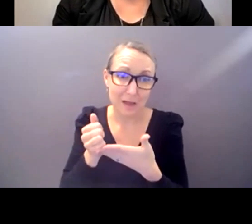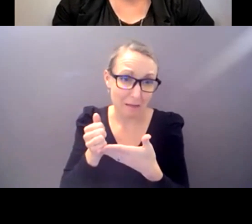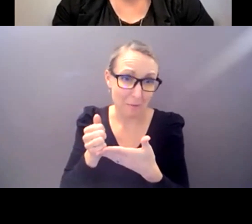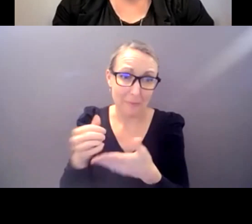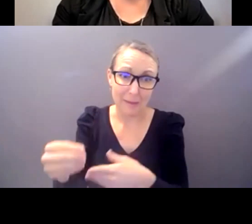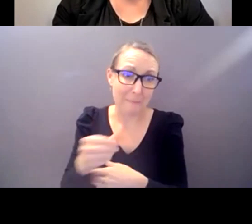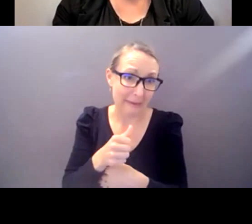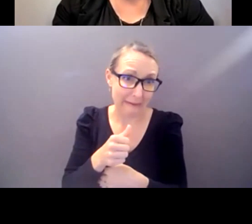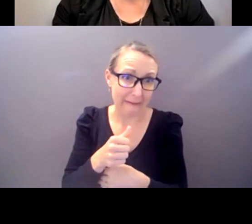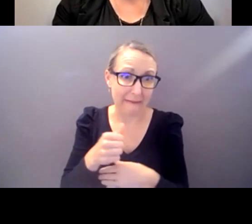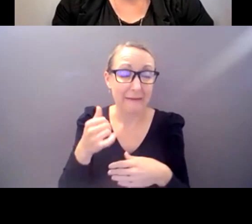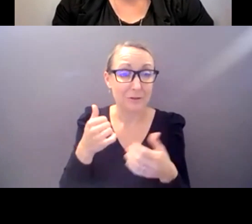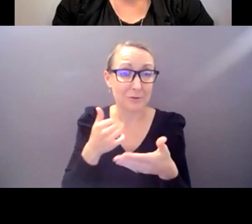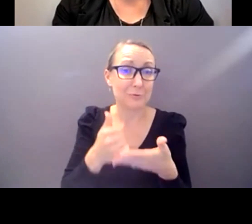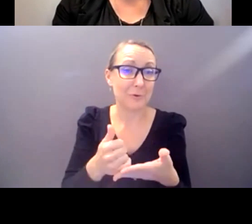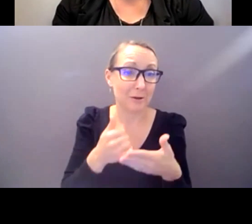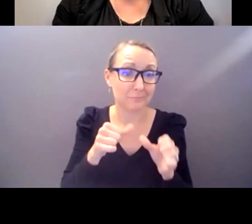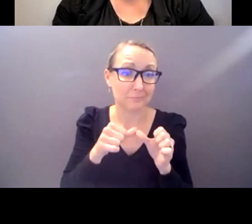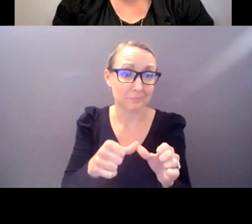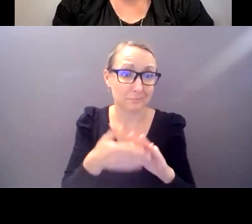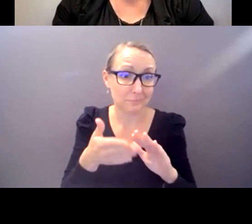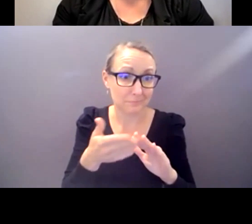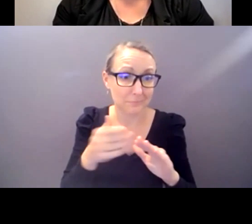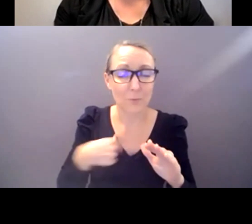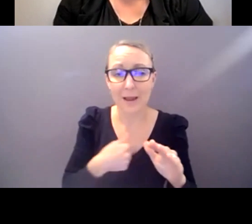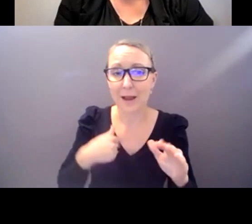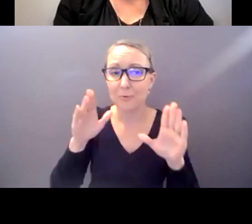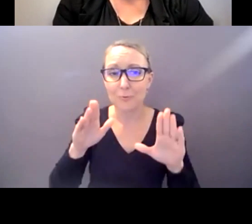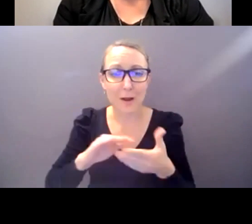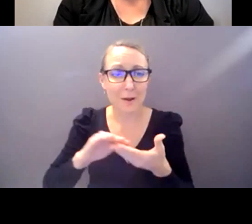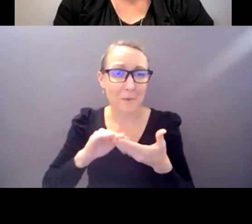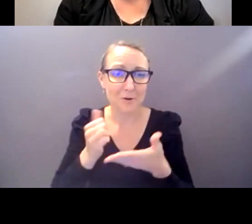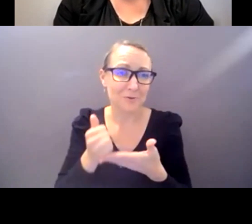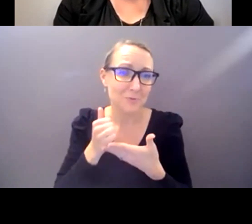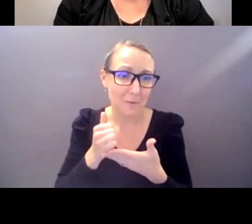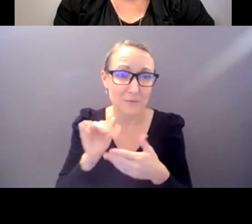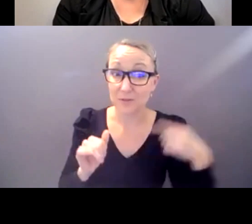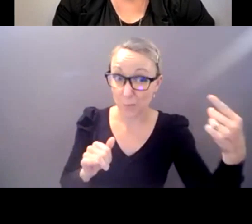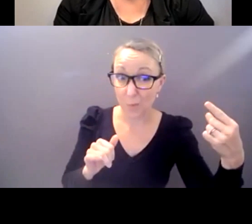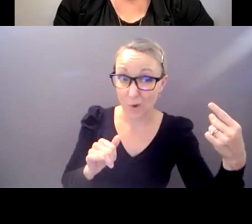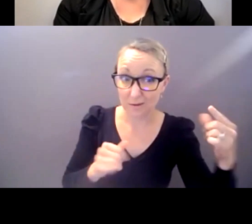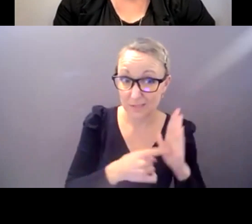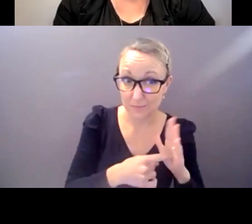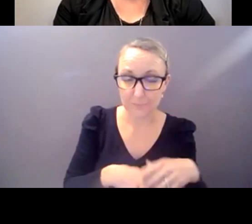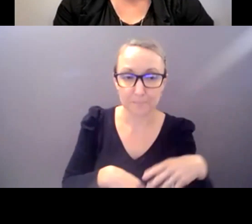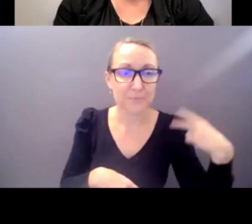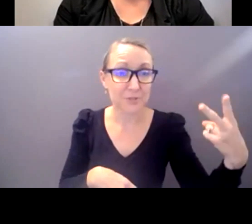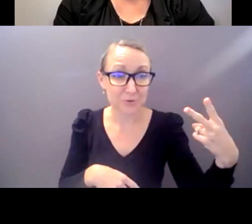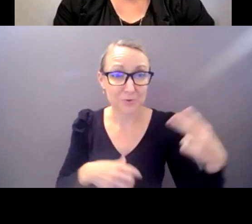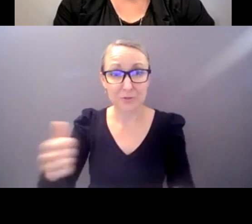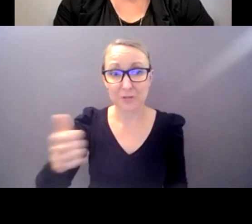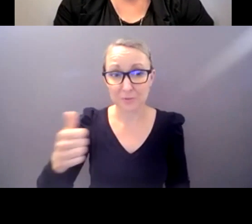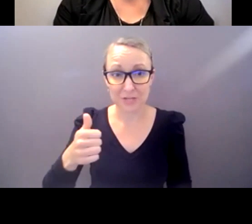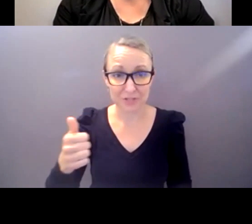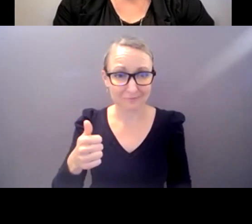couldn't, we had great nonprofit, other governmental partners that stood up. That's one example. 2, transportation.